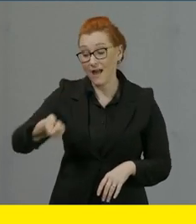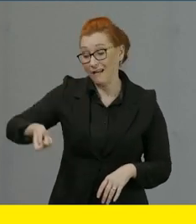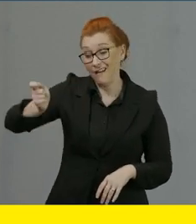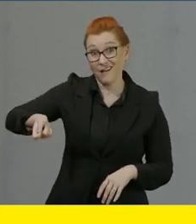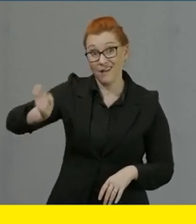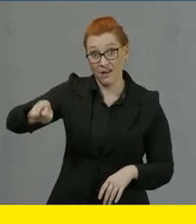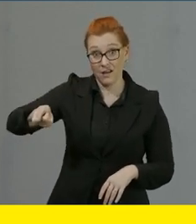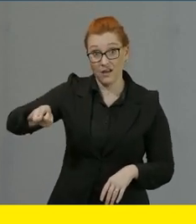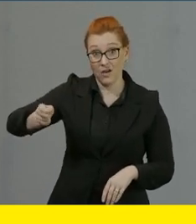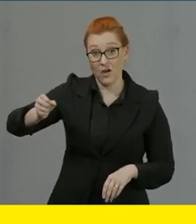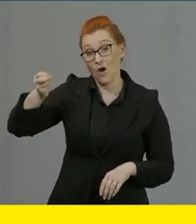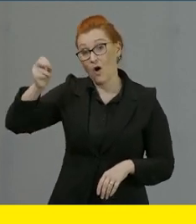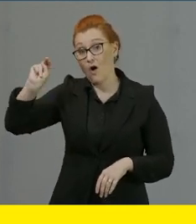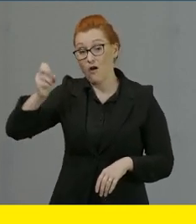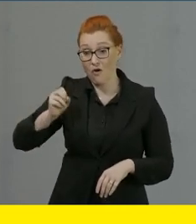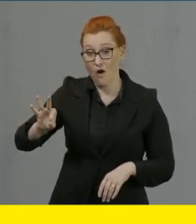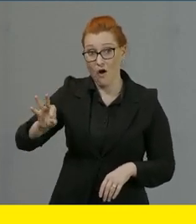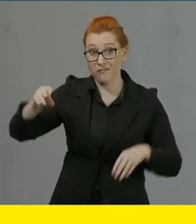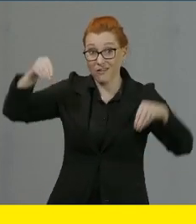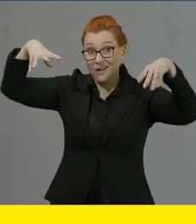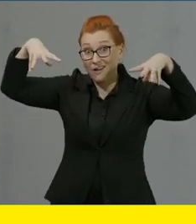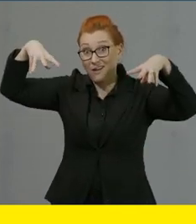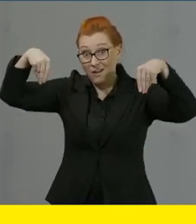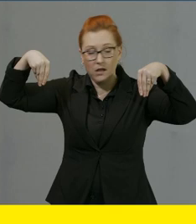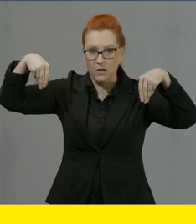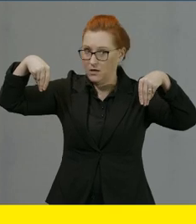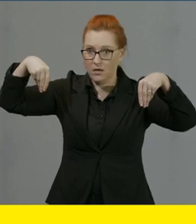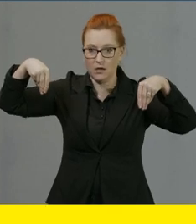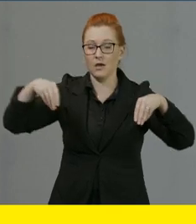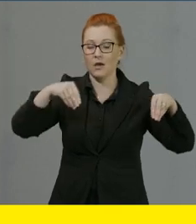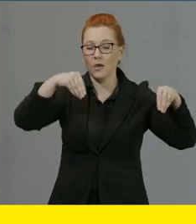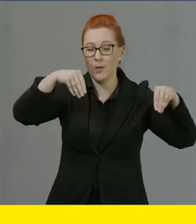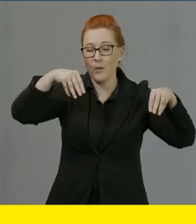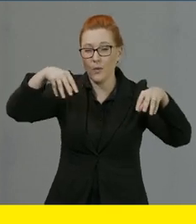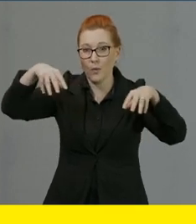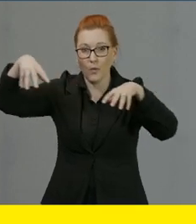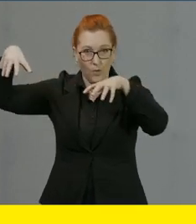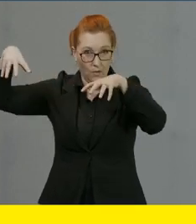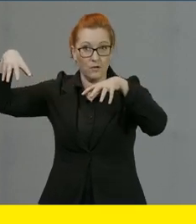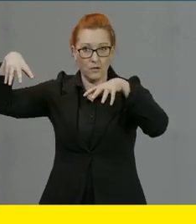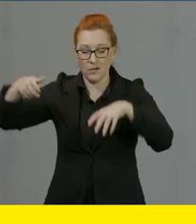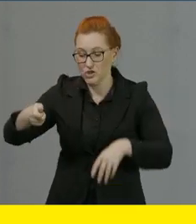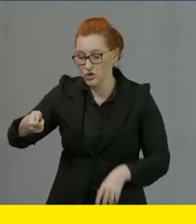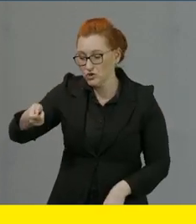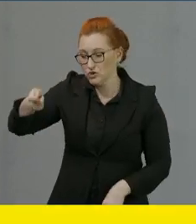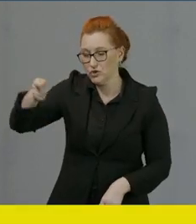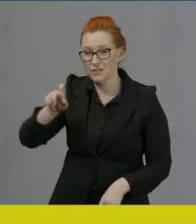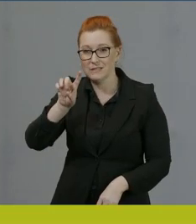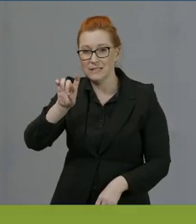and appropriately given the information and facts that we have.